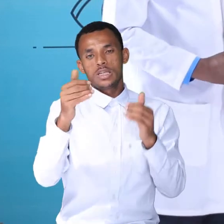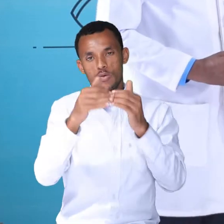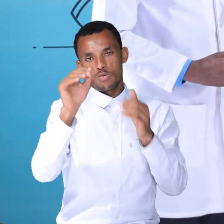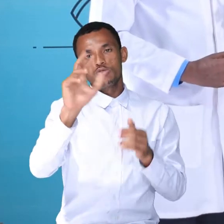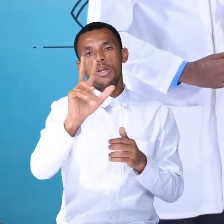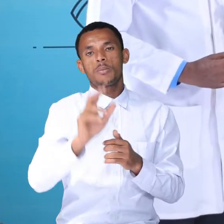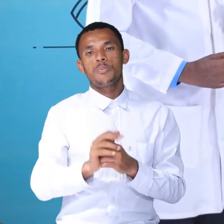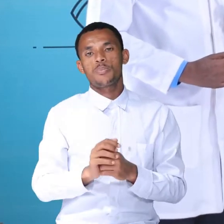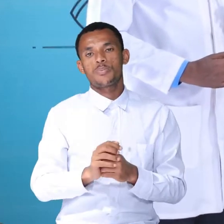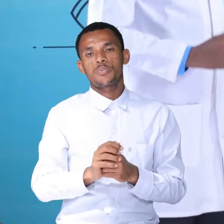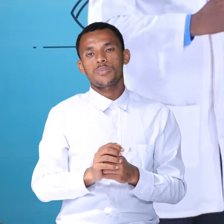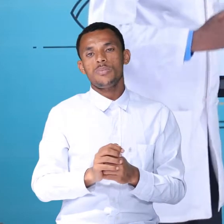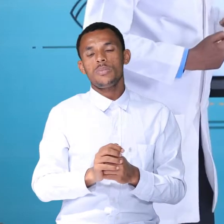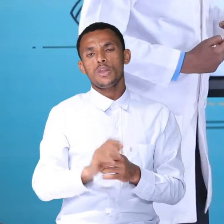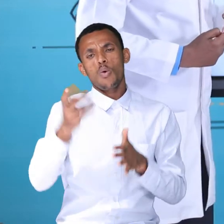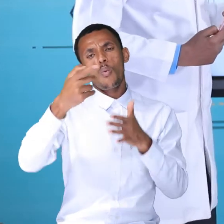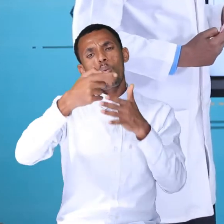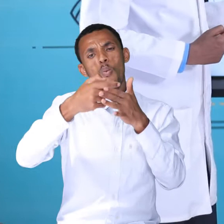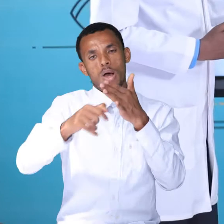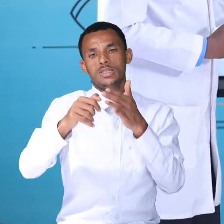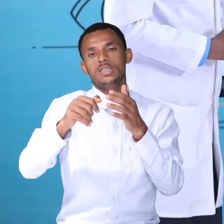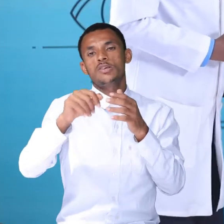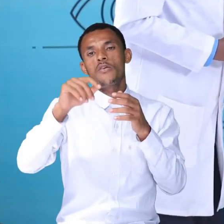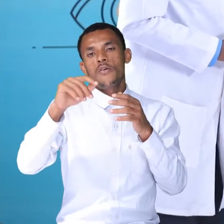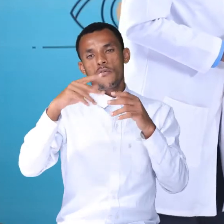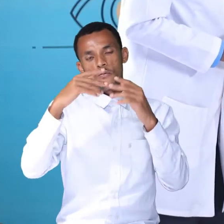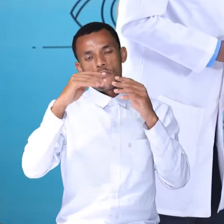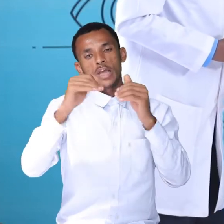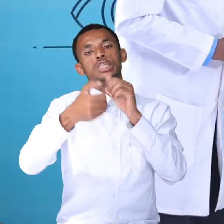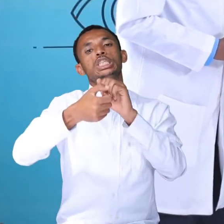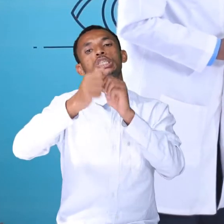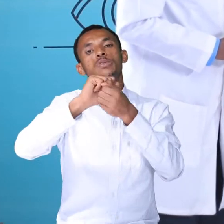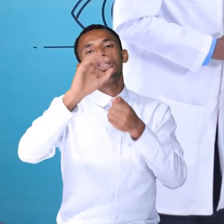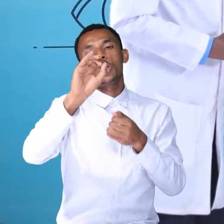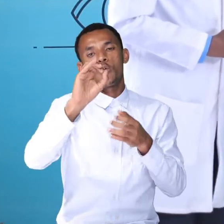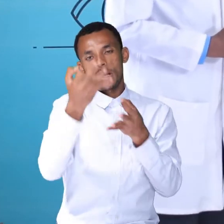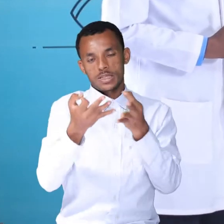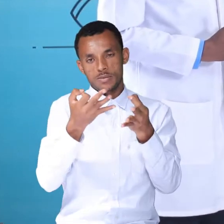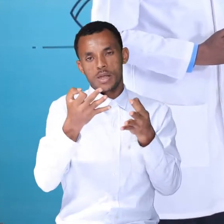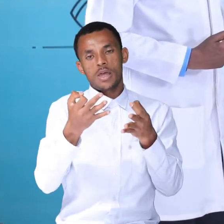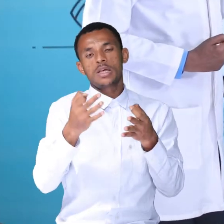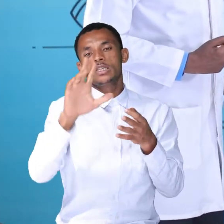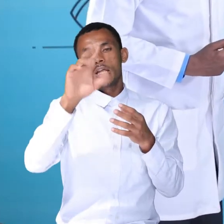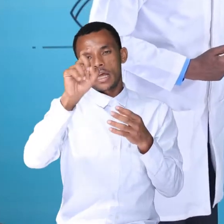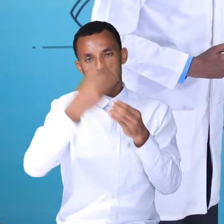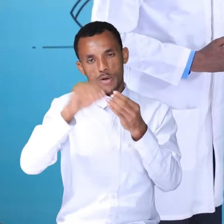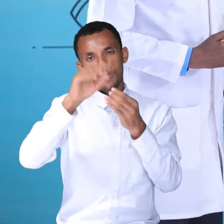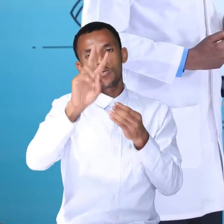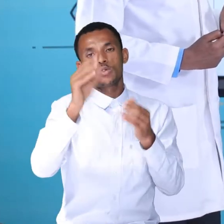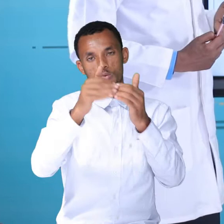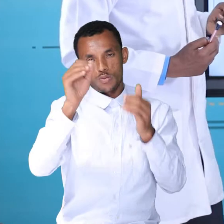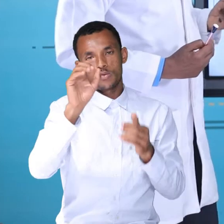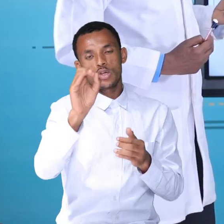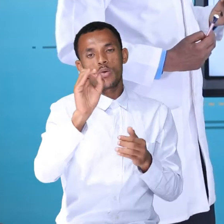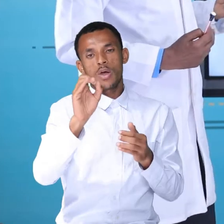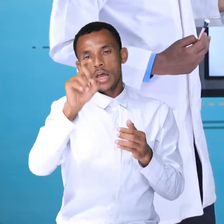3. What about phase shift? The zeros of the expression. Here you have 3x plus 2. It will be 0 at x is